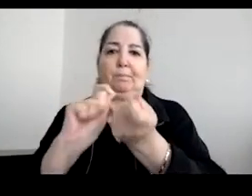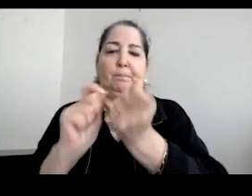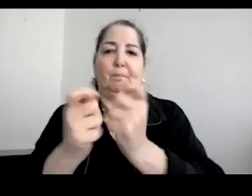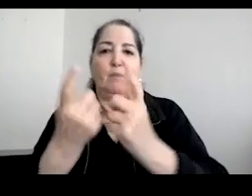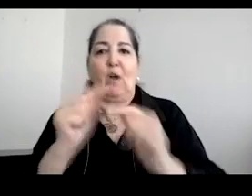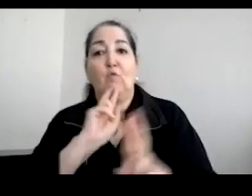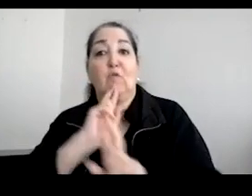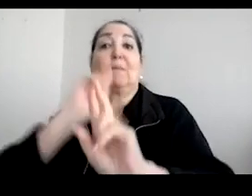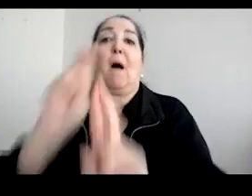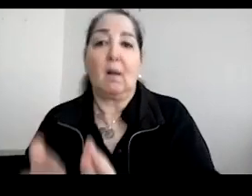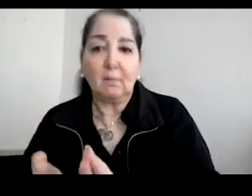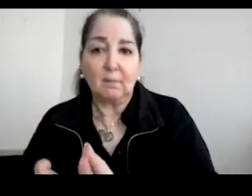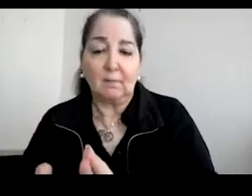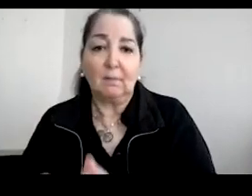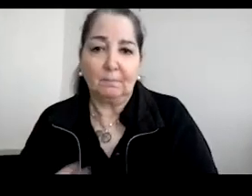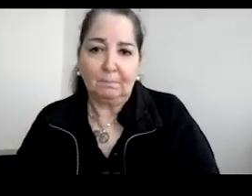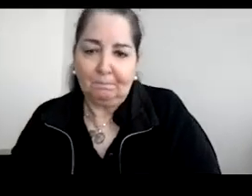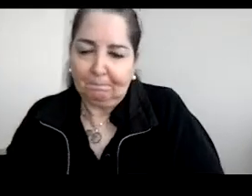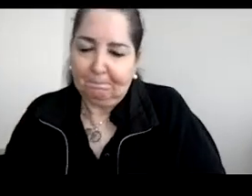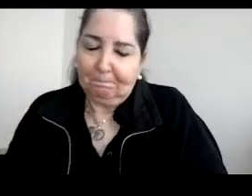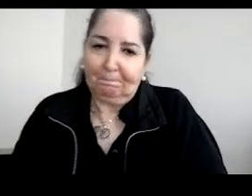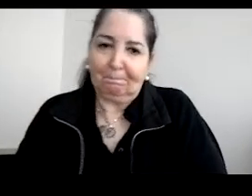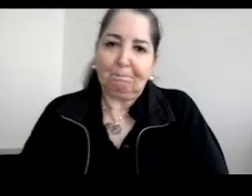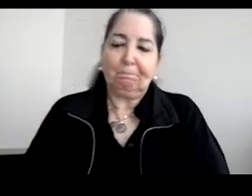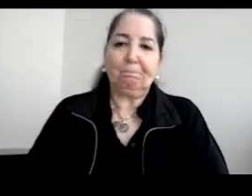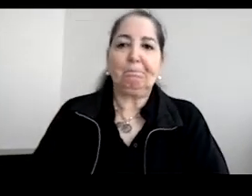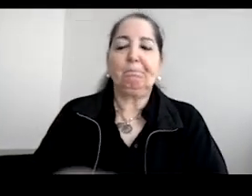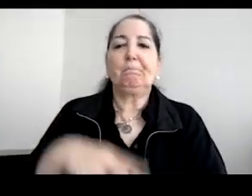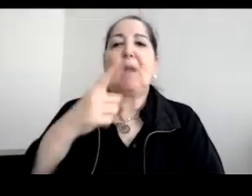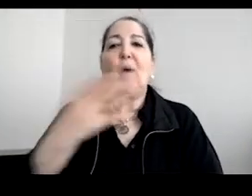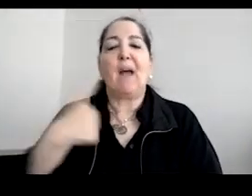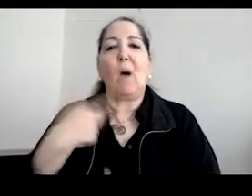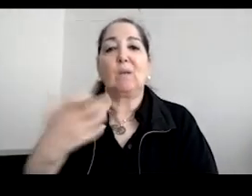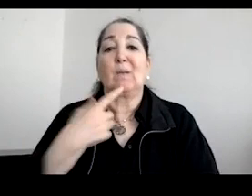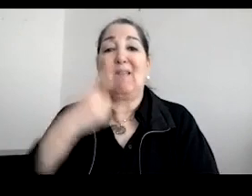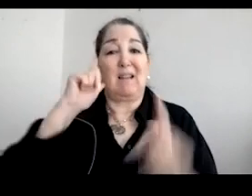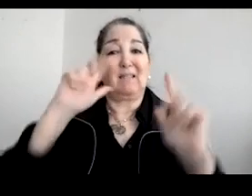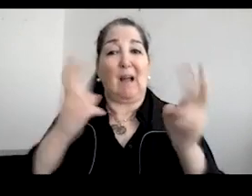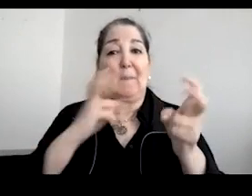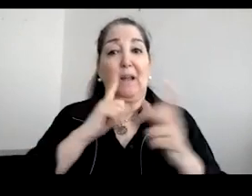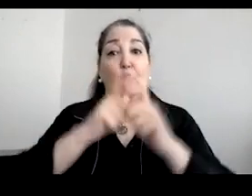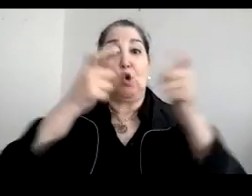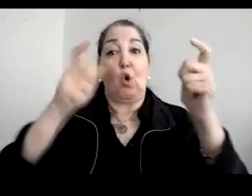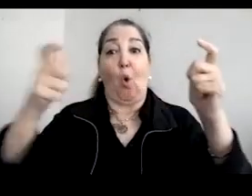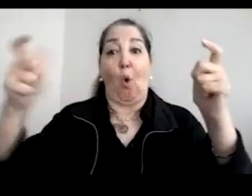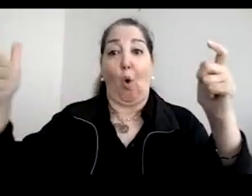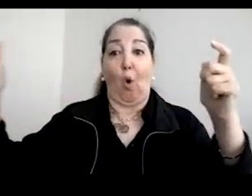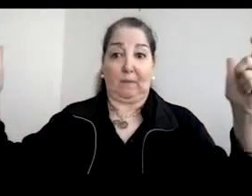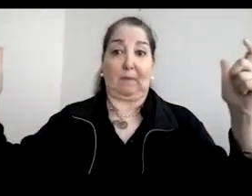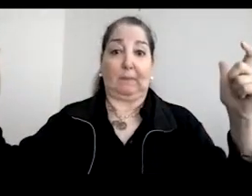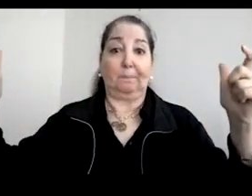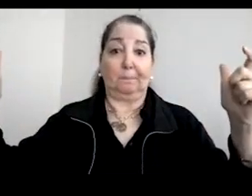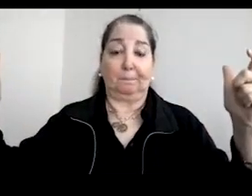along. So, you know, one thing I want to say is it's a big topic, and the pace